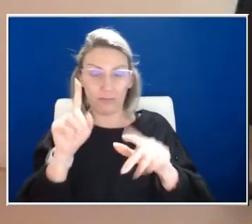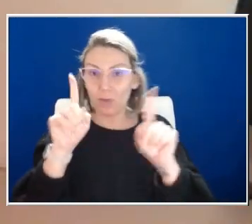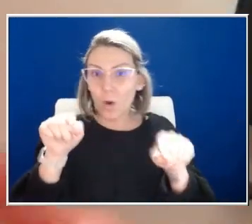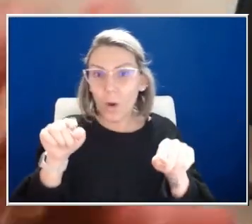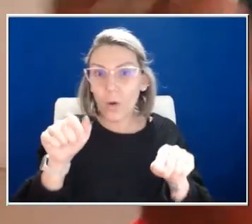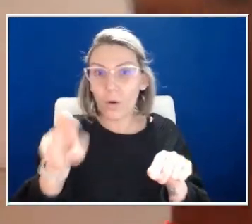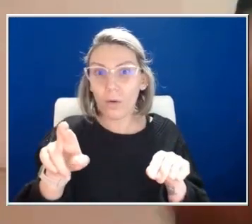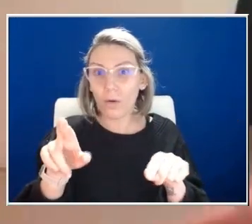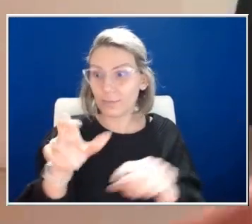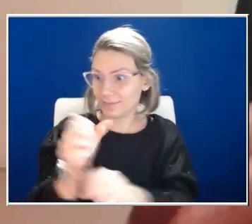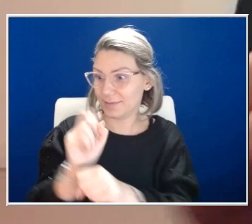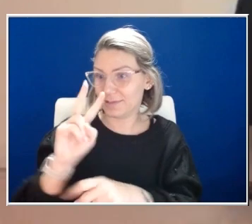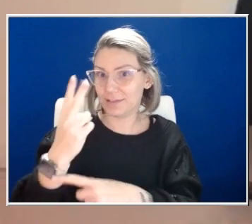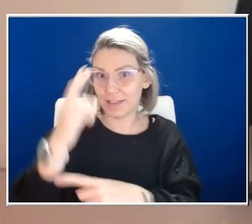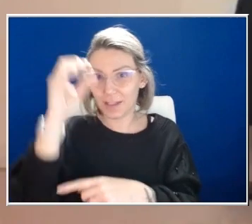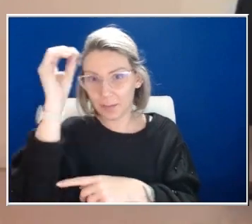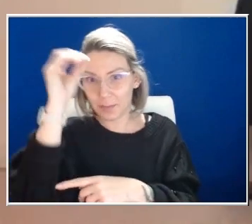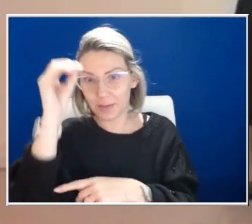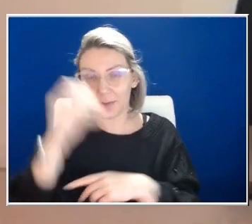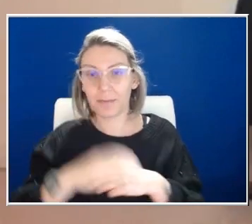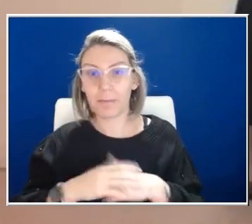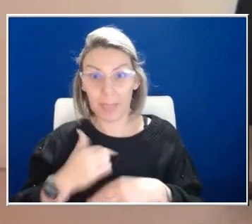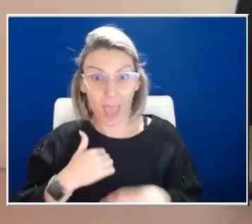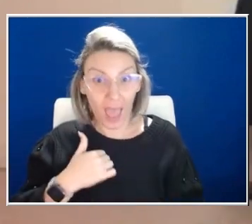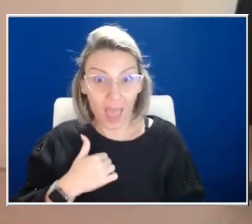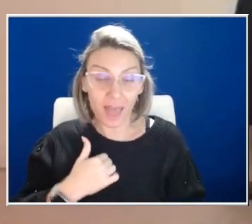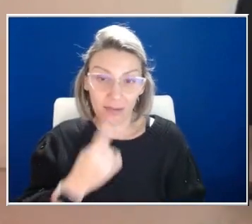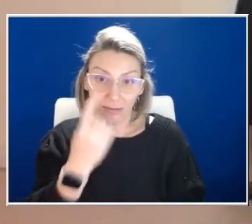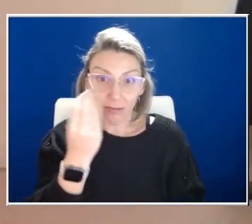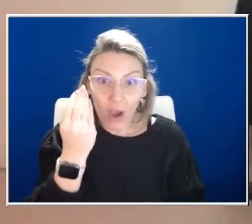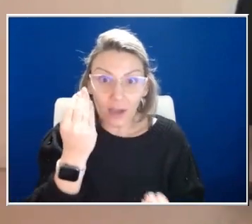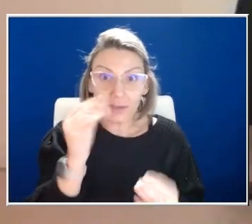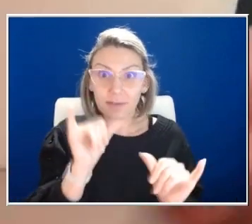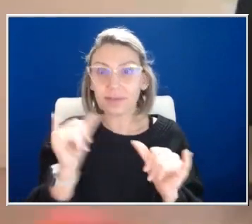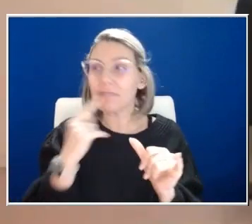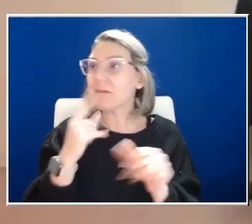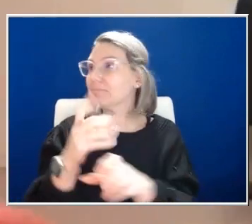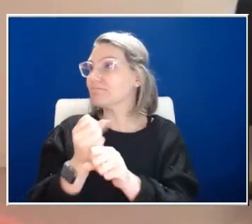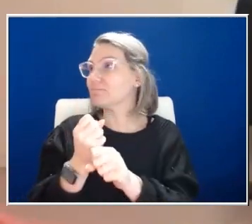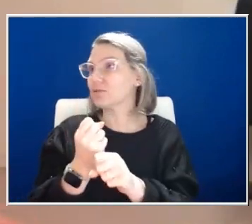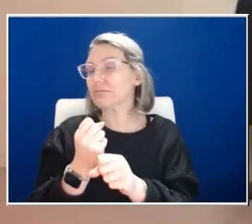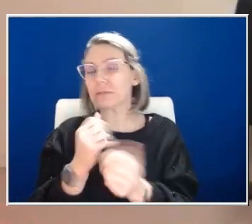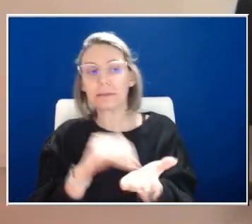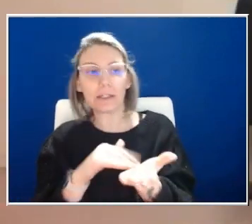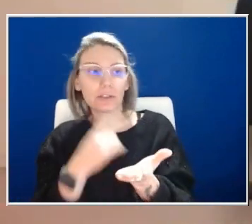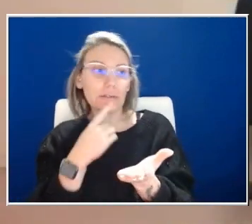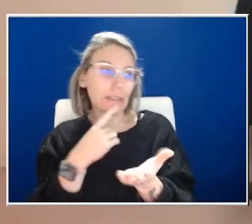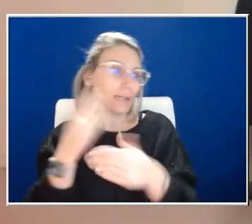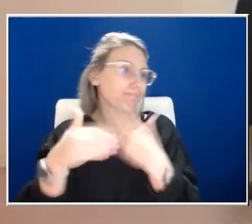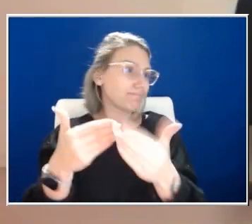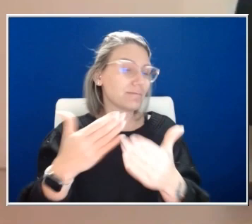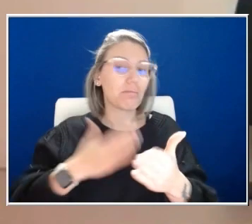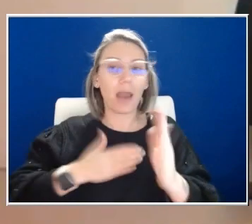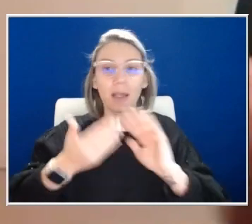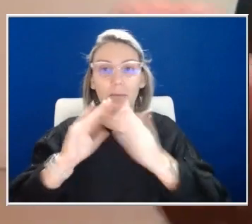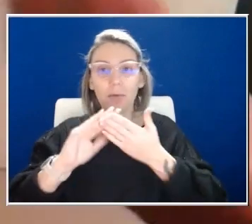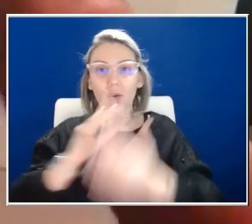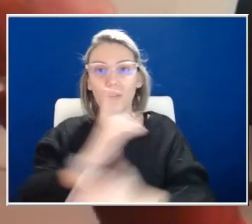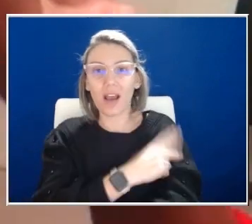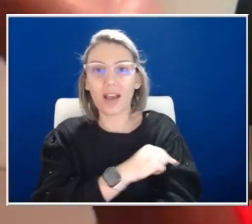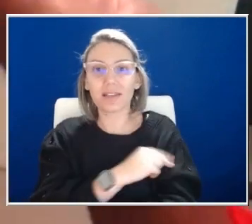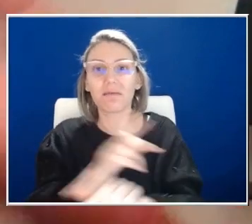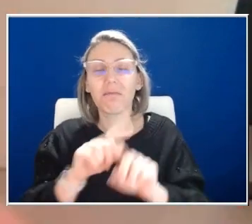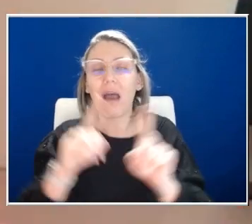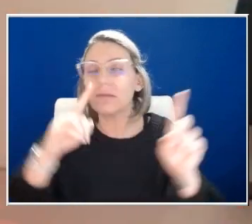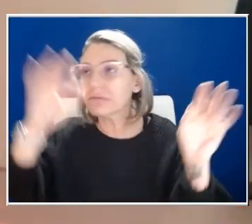second opinion. I did it. I took what the doctor said and I went with it. It was my community hospital. But I didn't